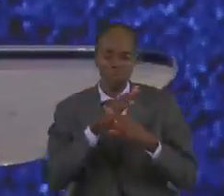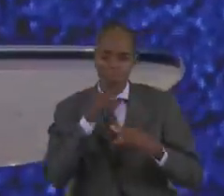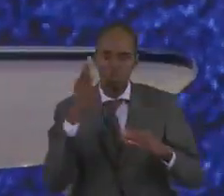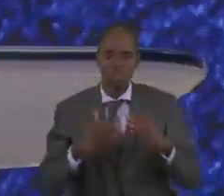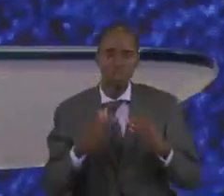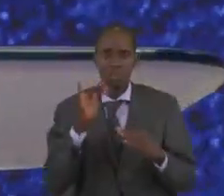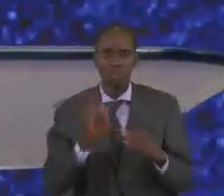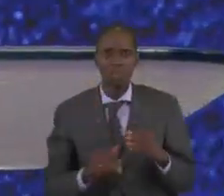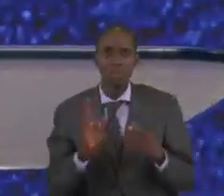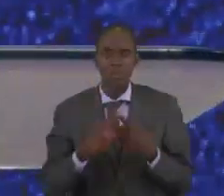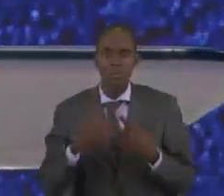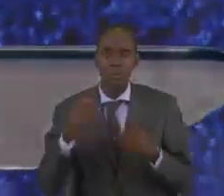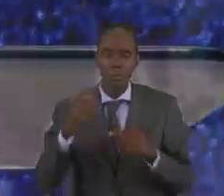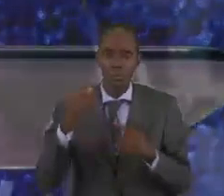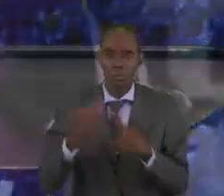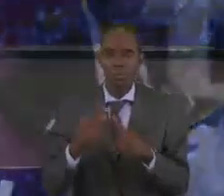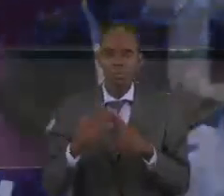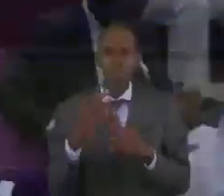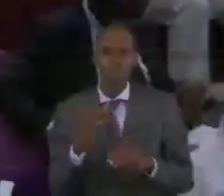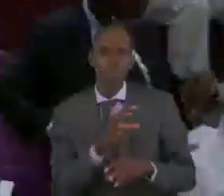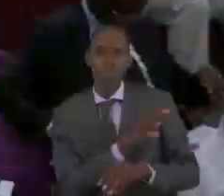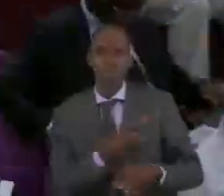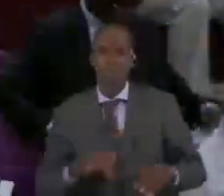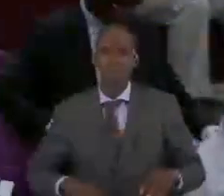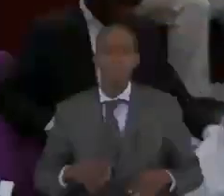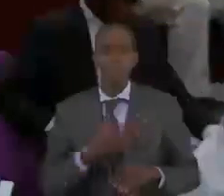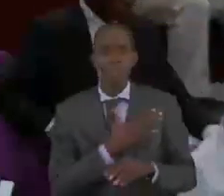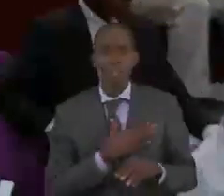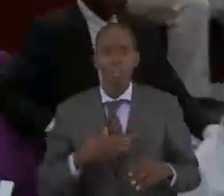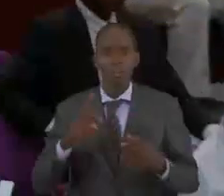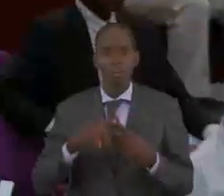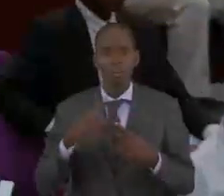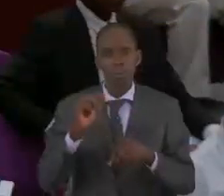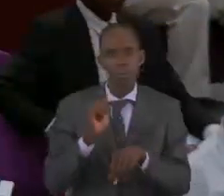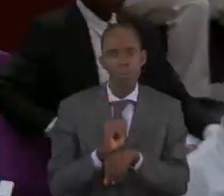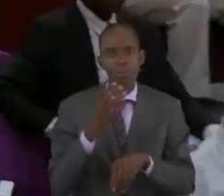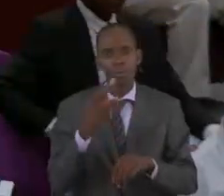the watch of Christ and to the